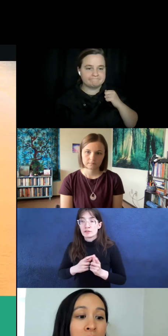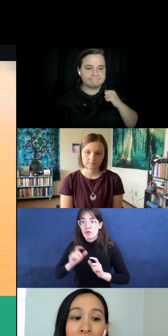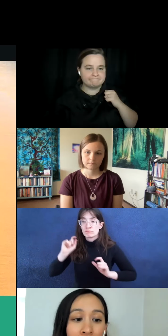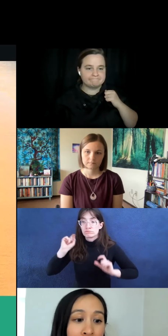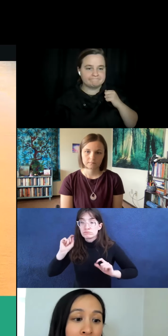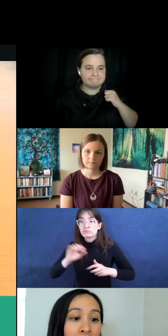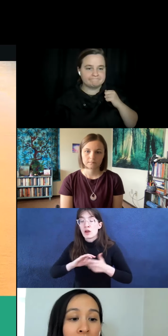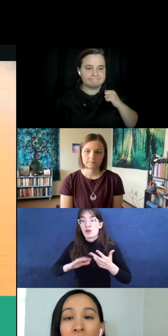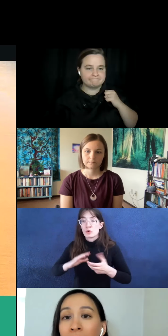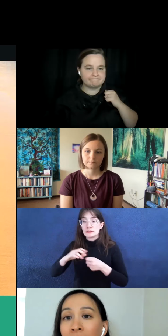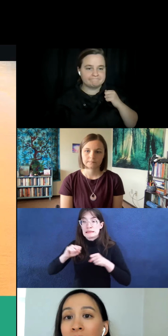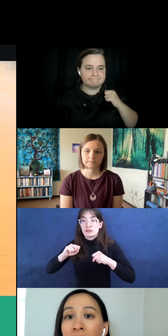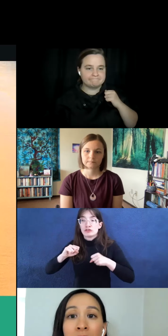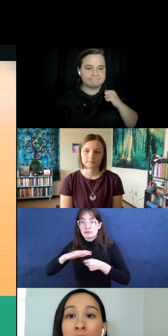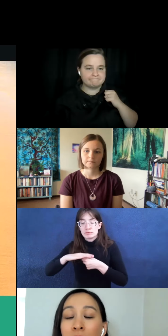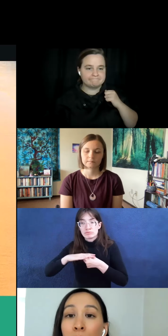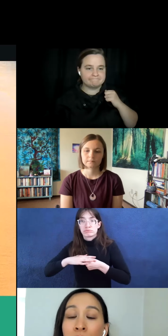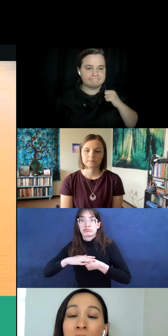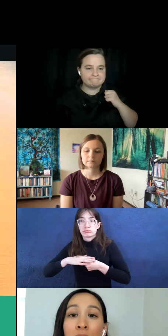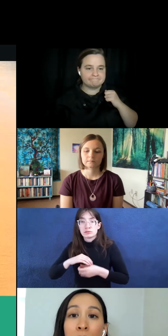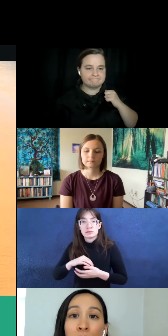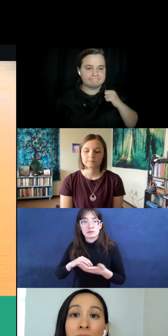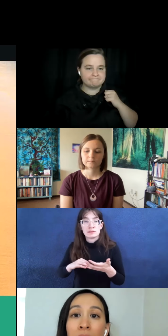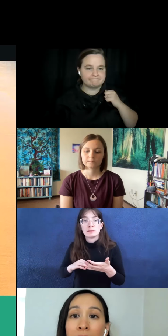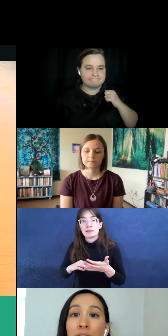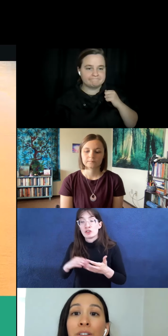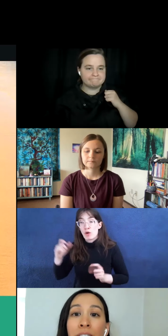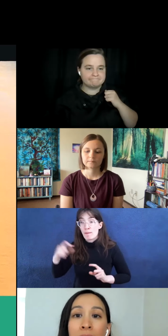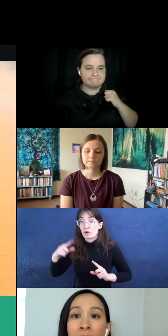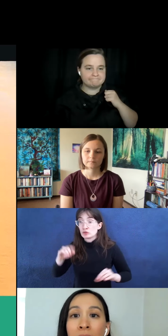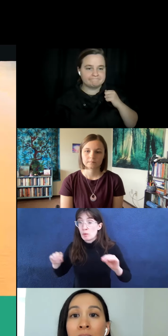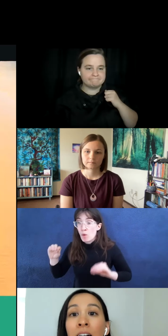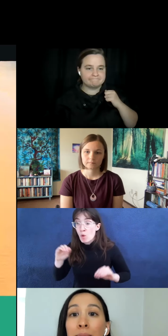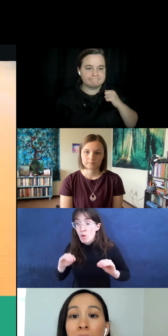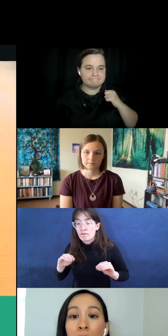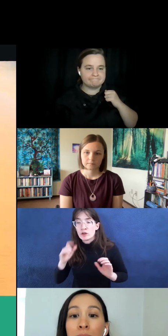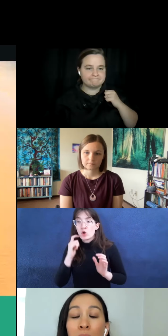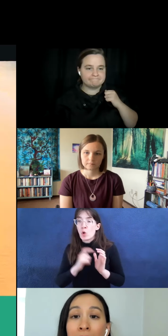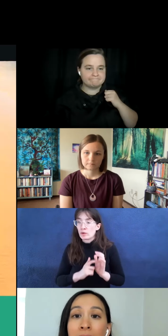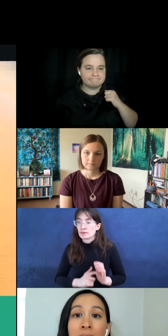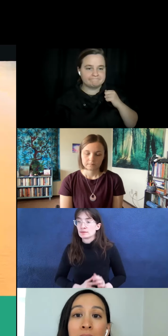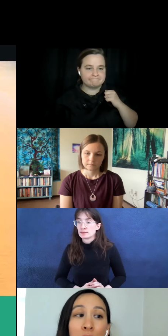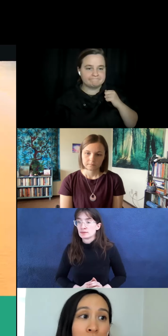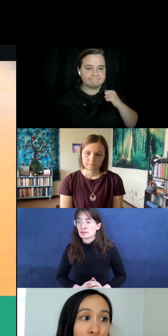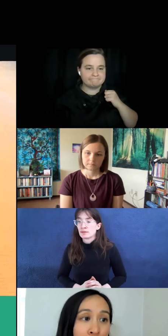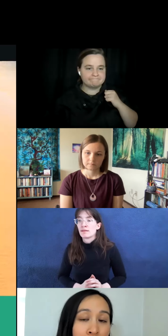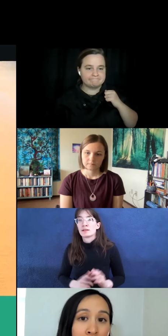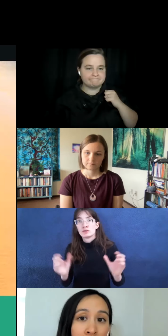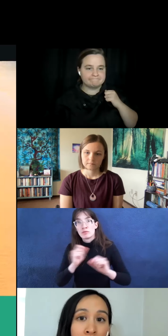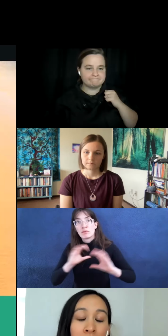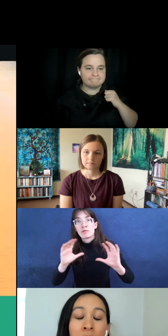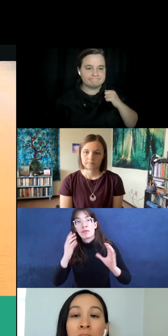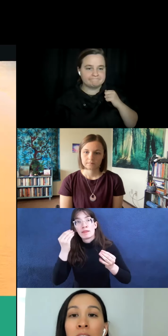your tension, any changes in your impulses to move as you're thinking about practicing this